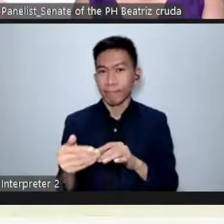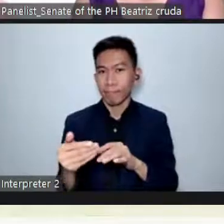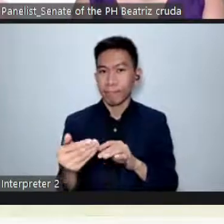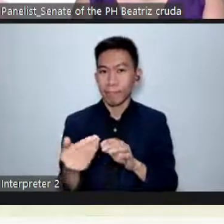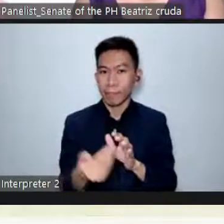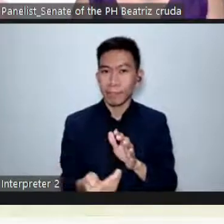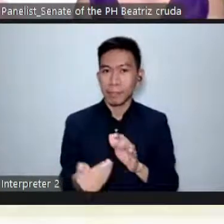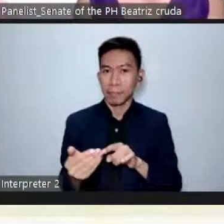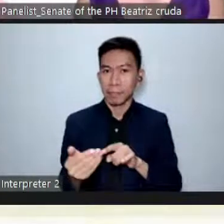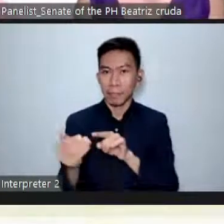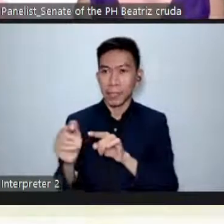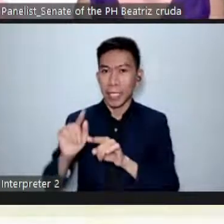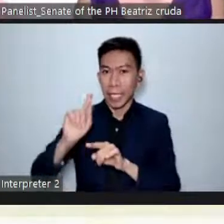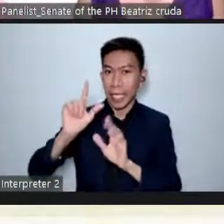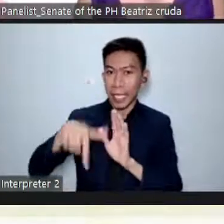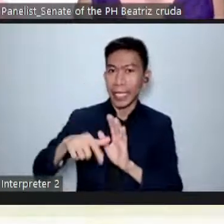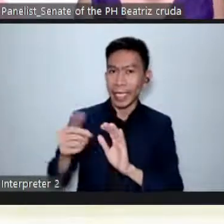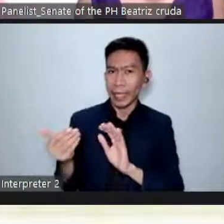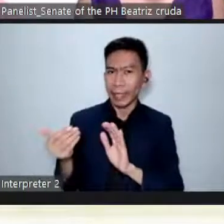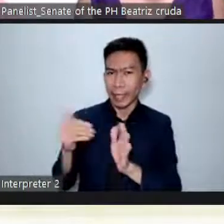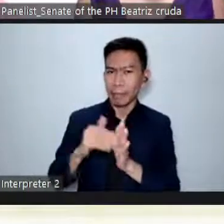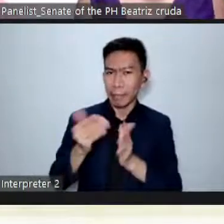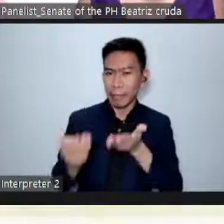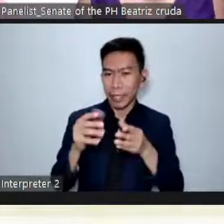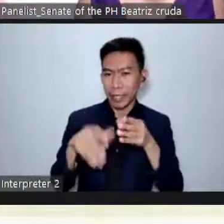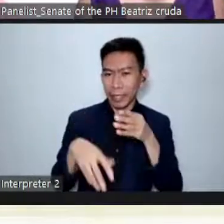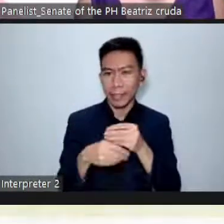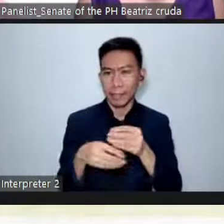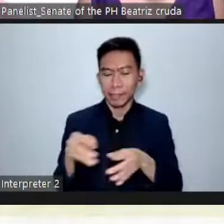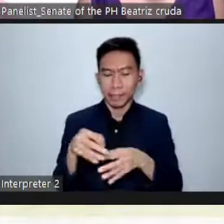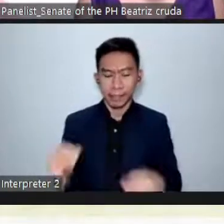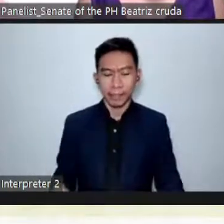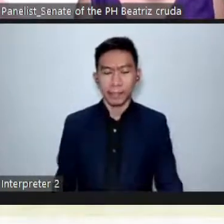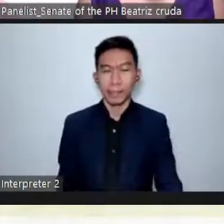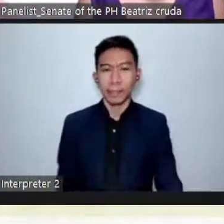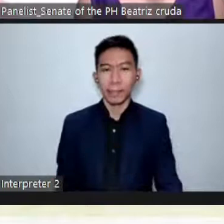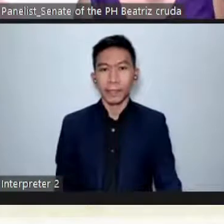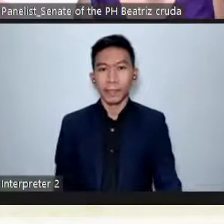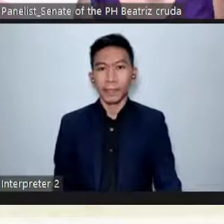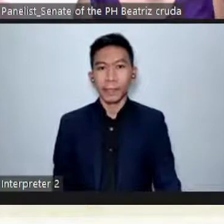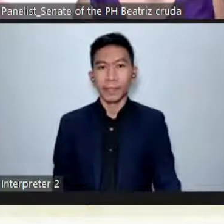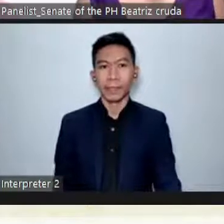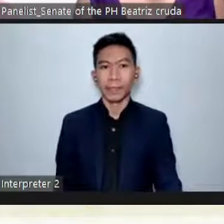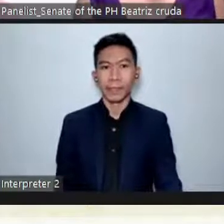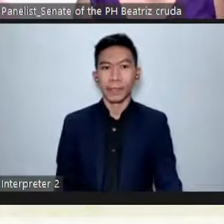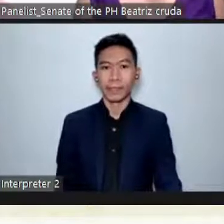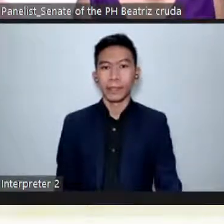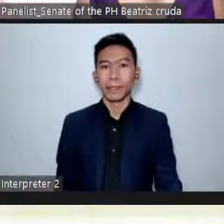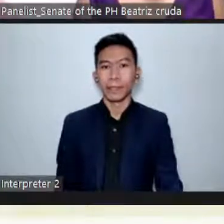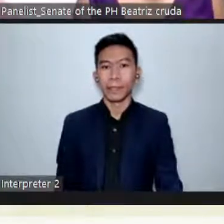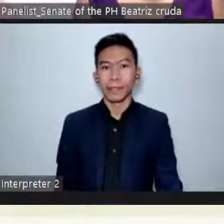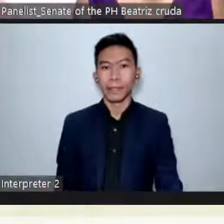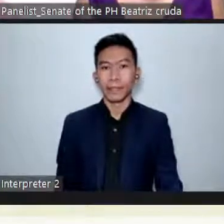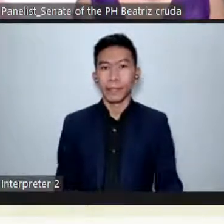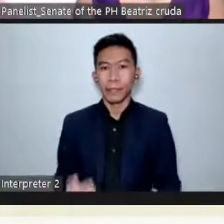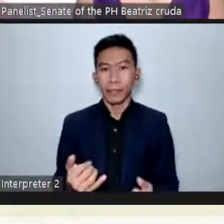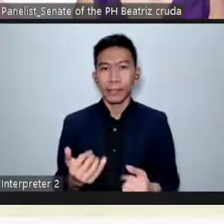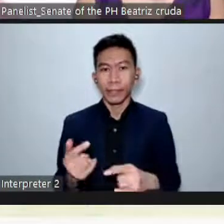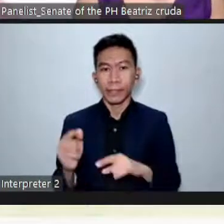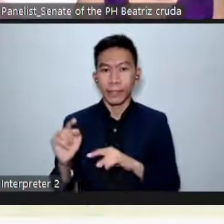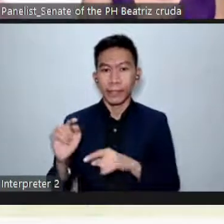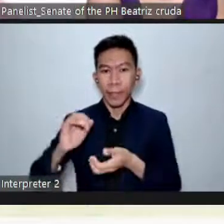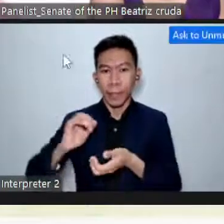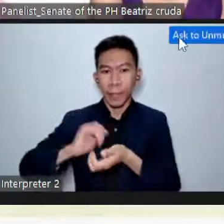say something about those. Okay, let's move now to our partners from